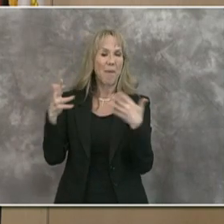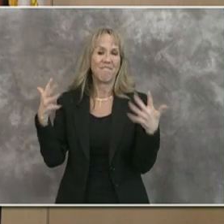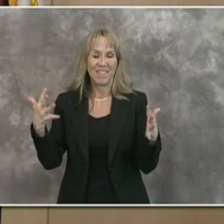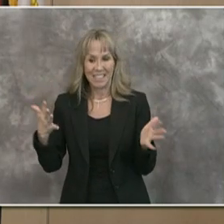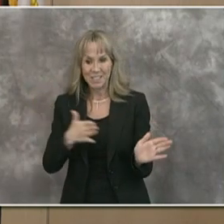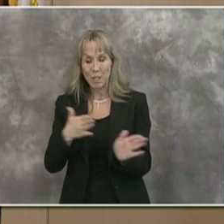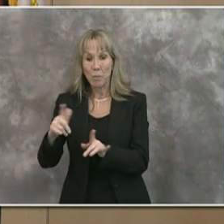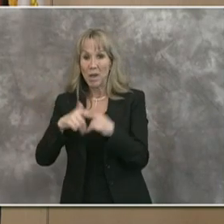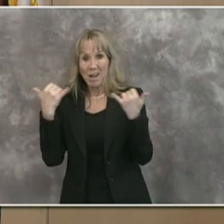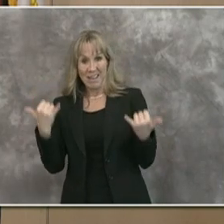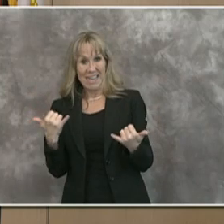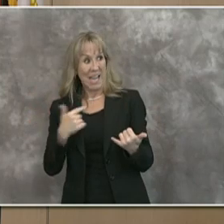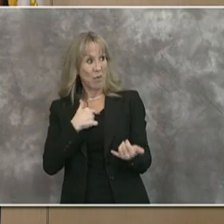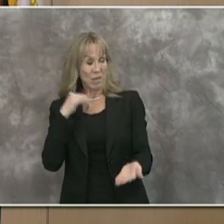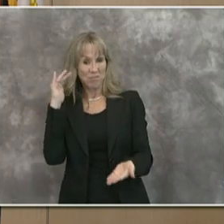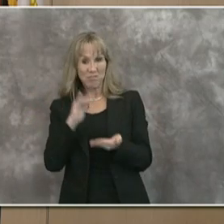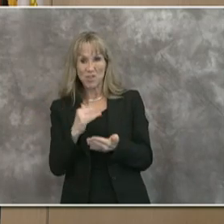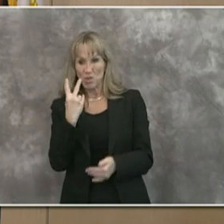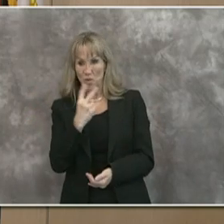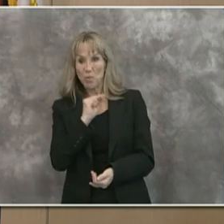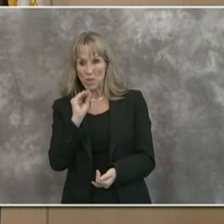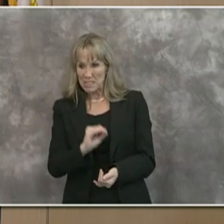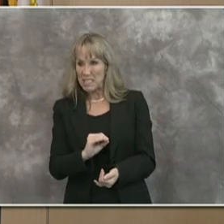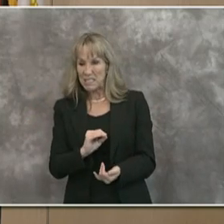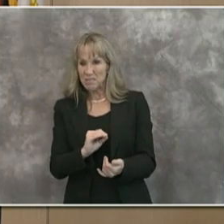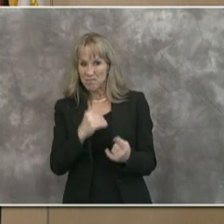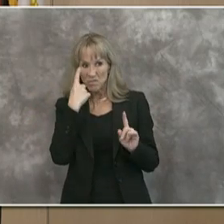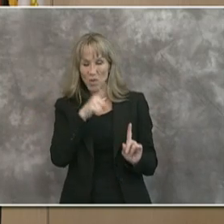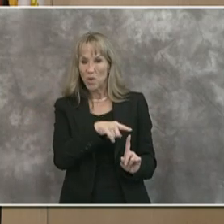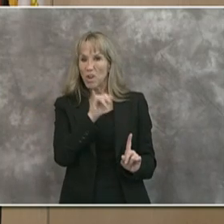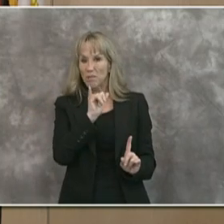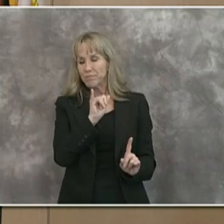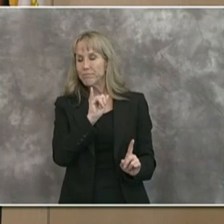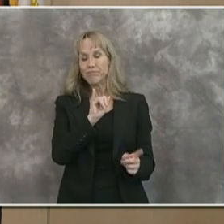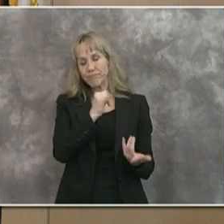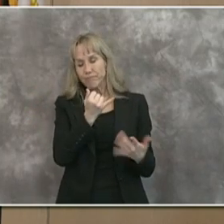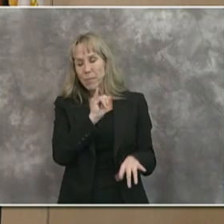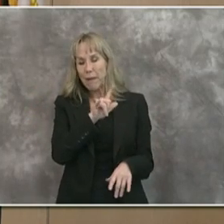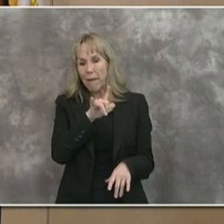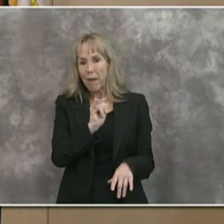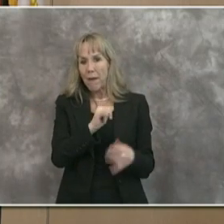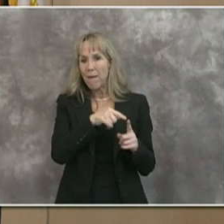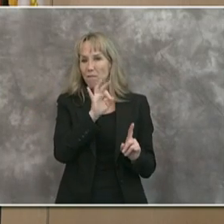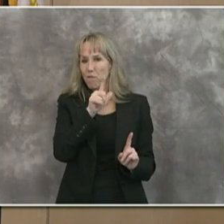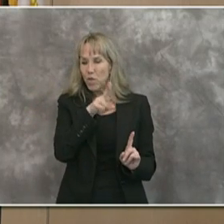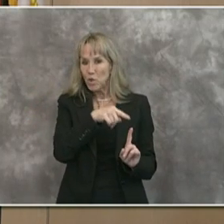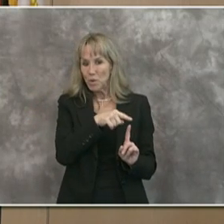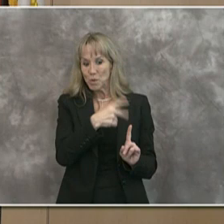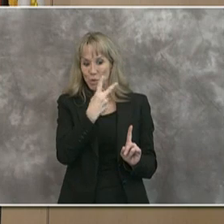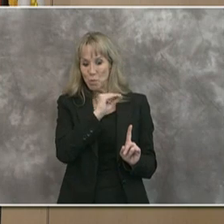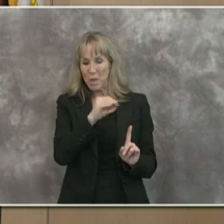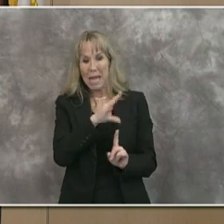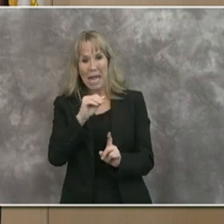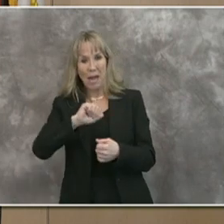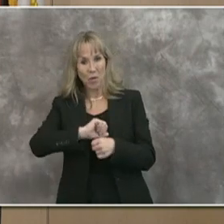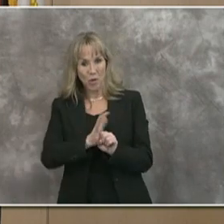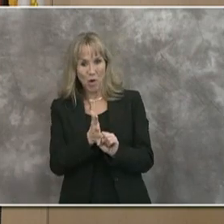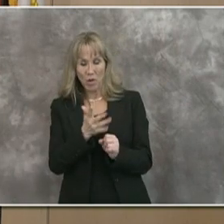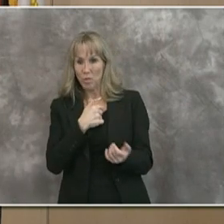emergency department visits are represented by influenza-like illnesses and also represented by COVID